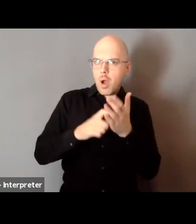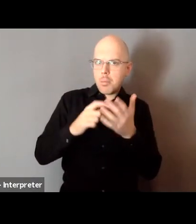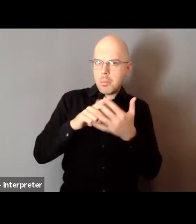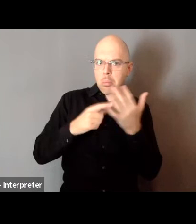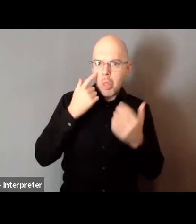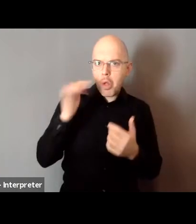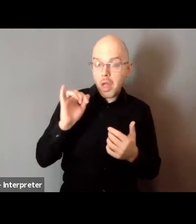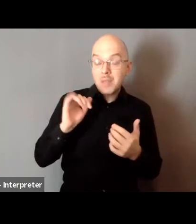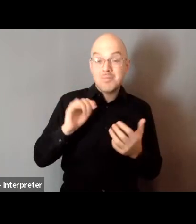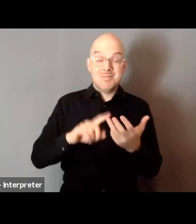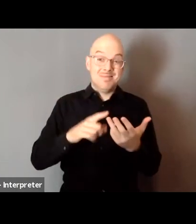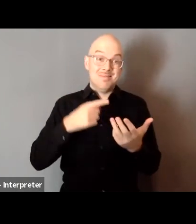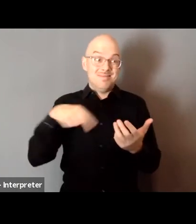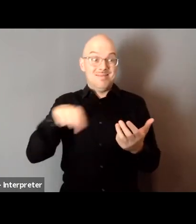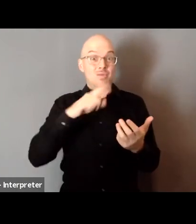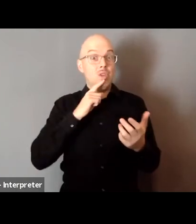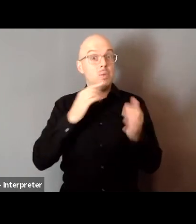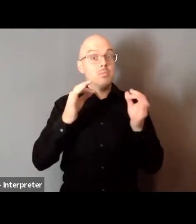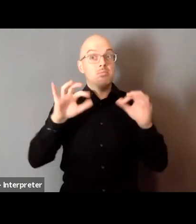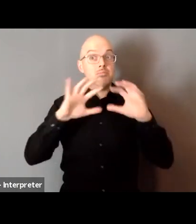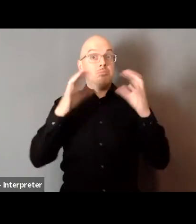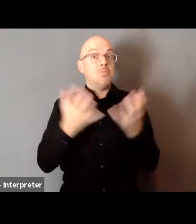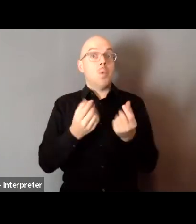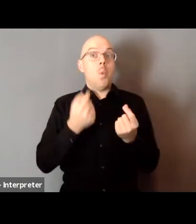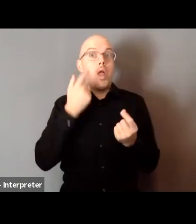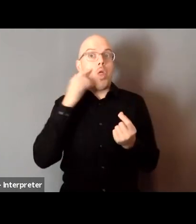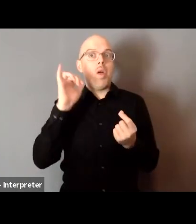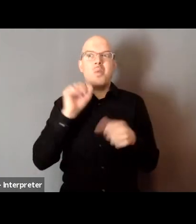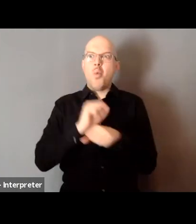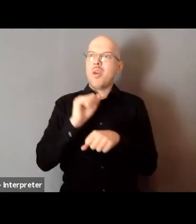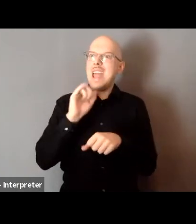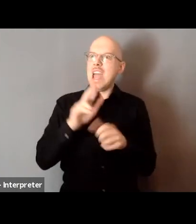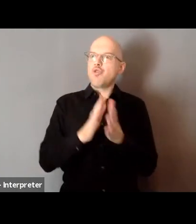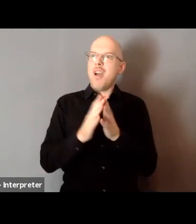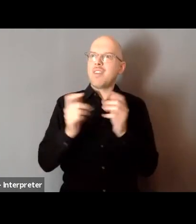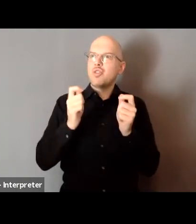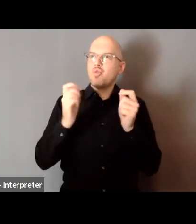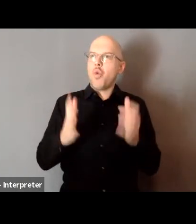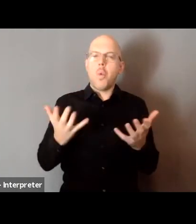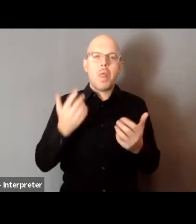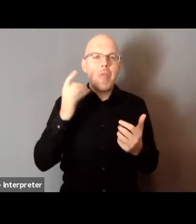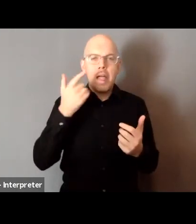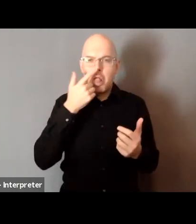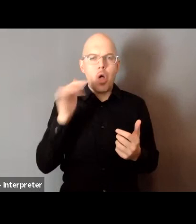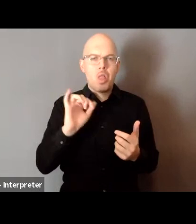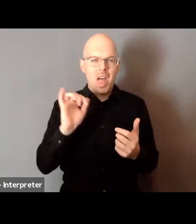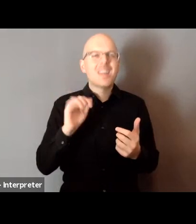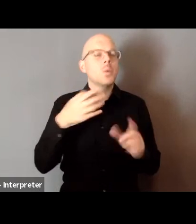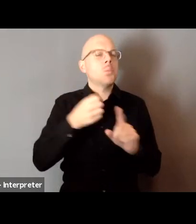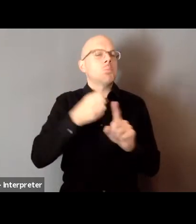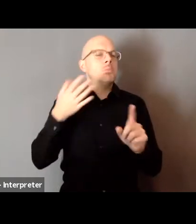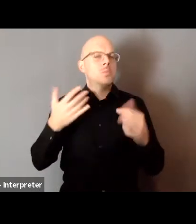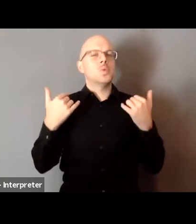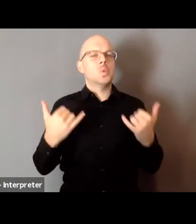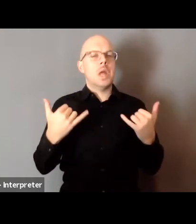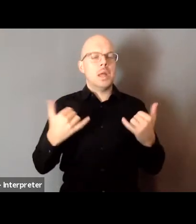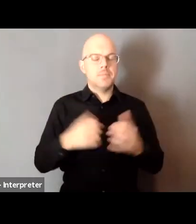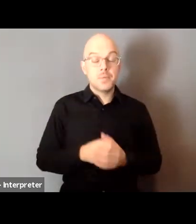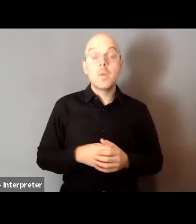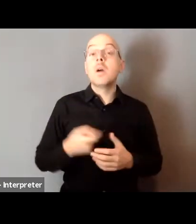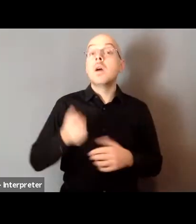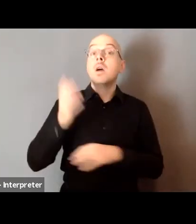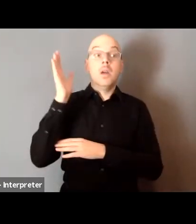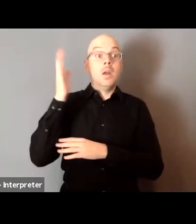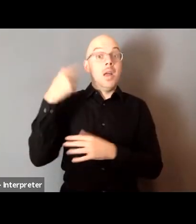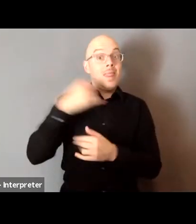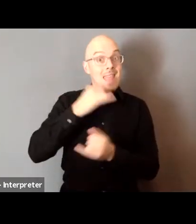controller. We will have questions and answers, that we will have a questions and answers portion at the end of the briefing. However, feel